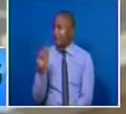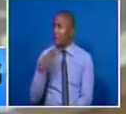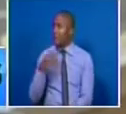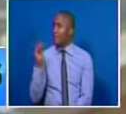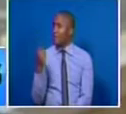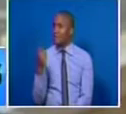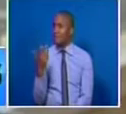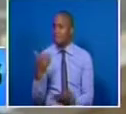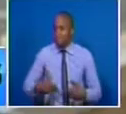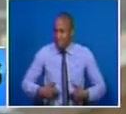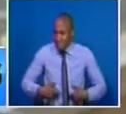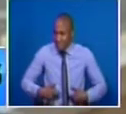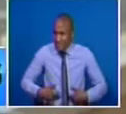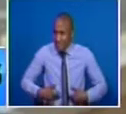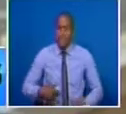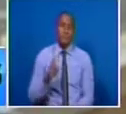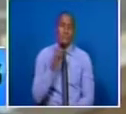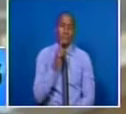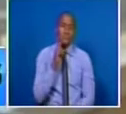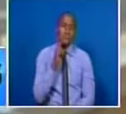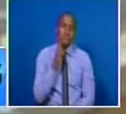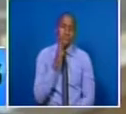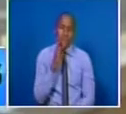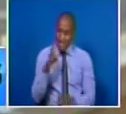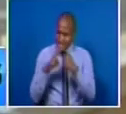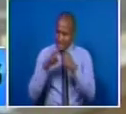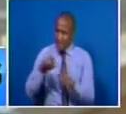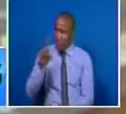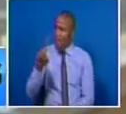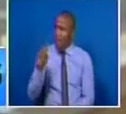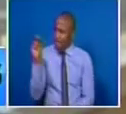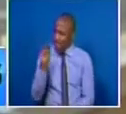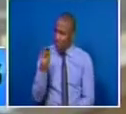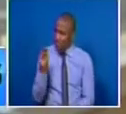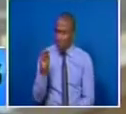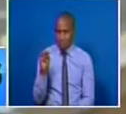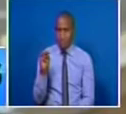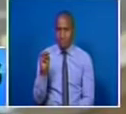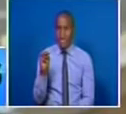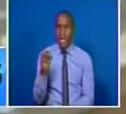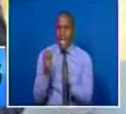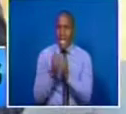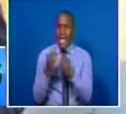are sleeping hungry every day. That's 7.1 million Kenyans. 18% of Kenyans